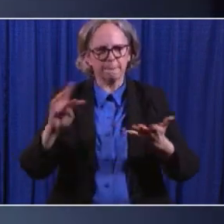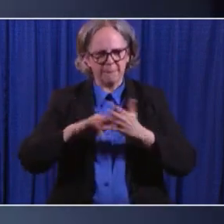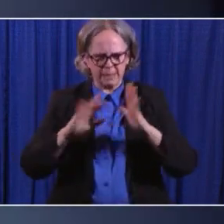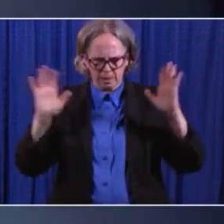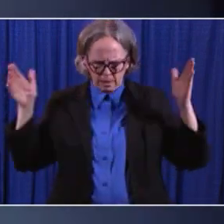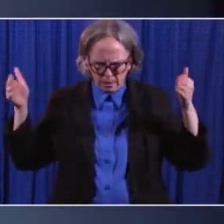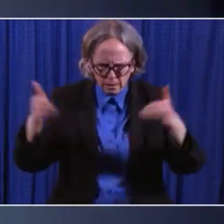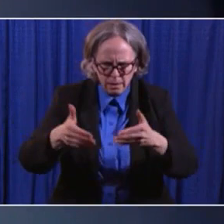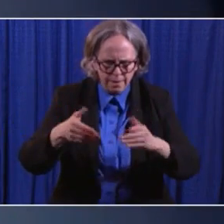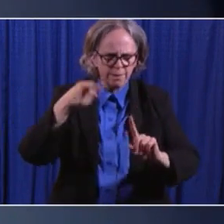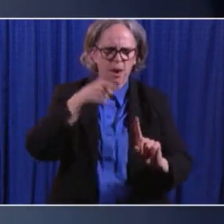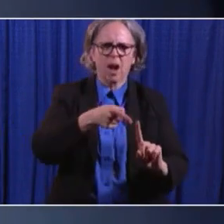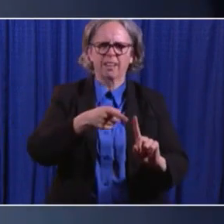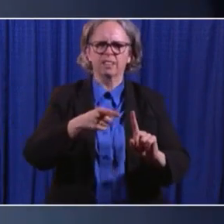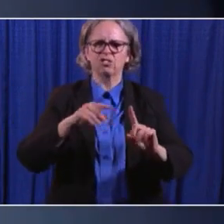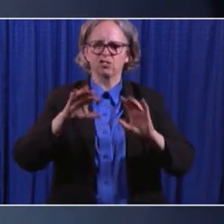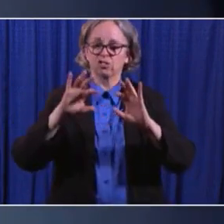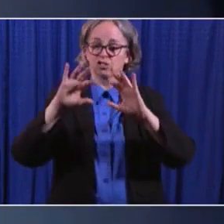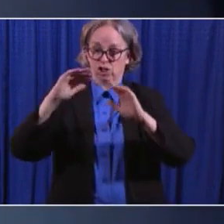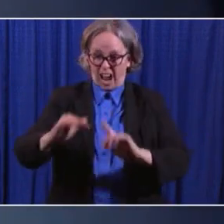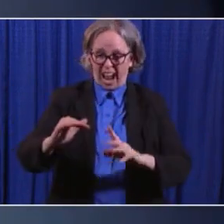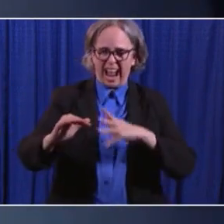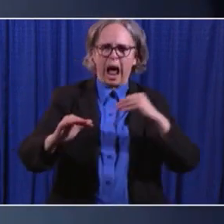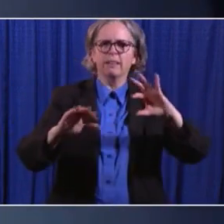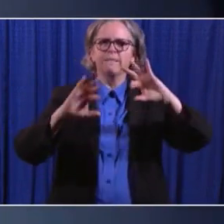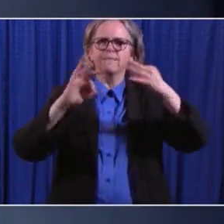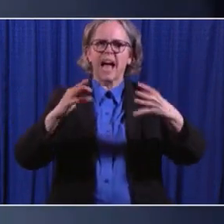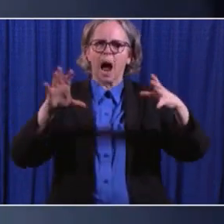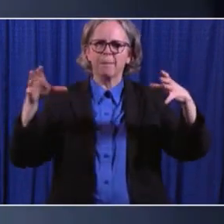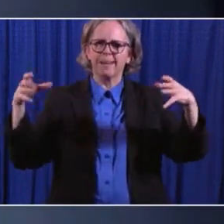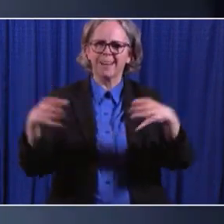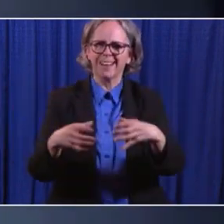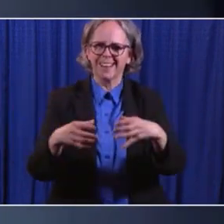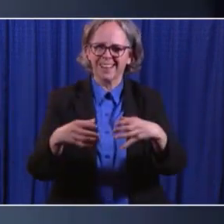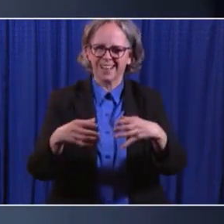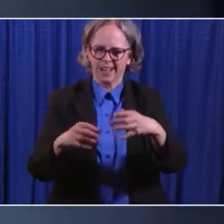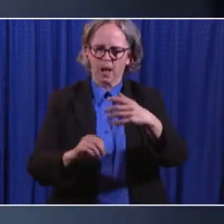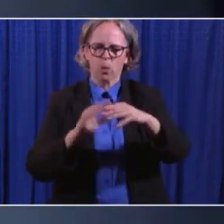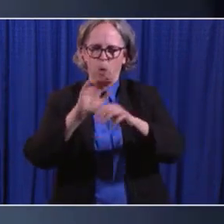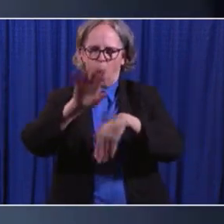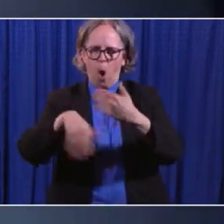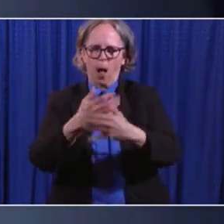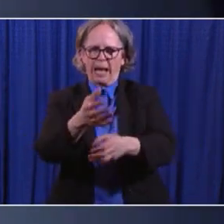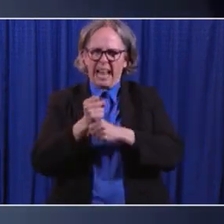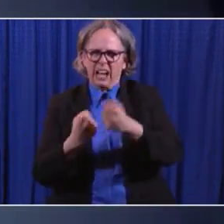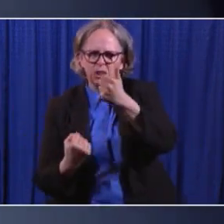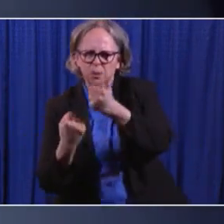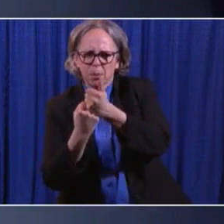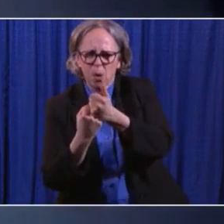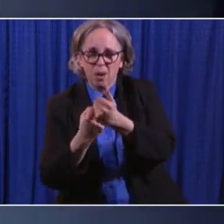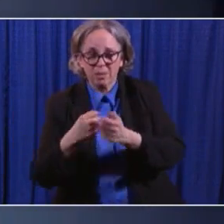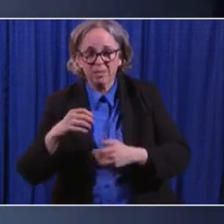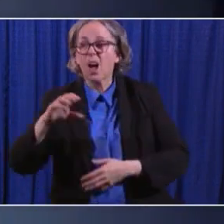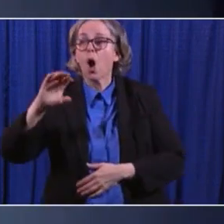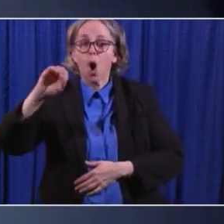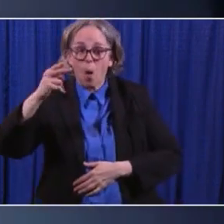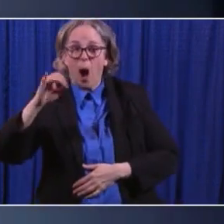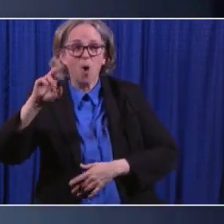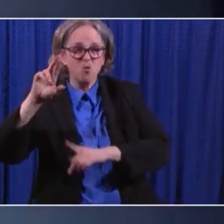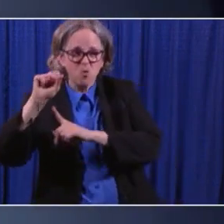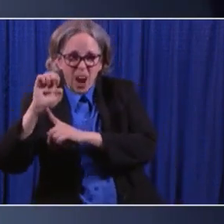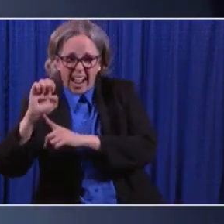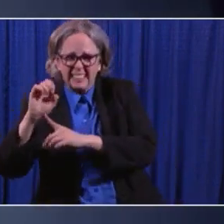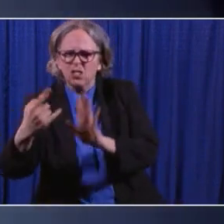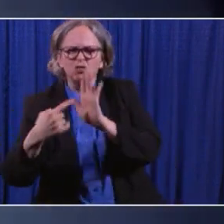understood, and supported. And Ohio Rise really powerfully represents that possibility through the collaboration